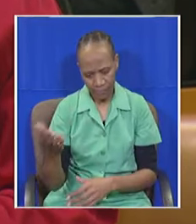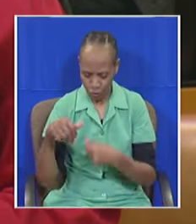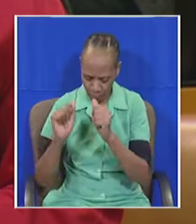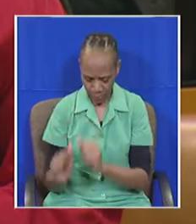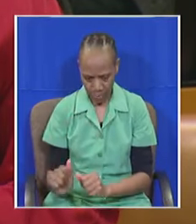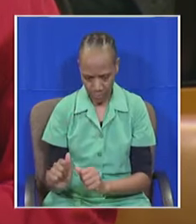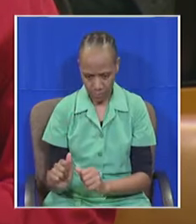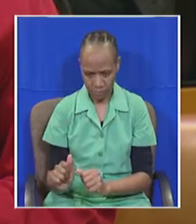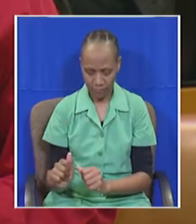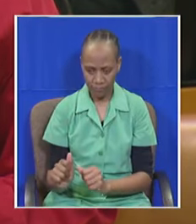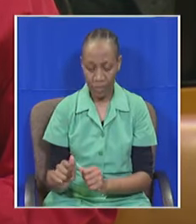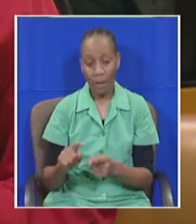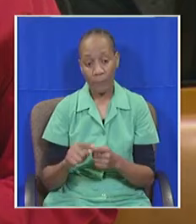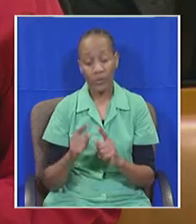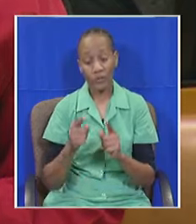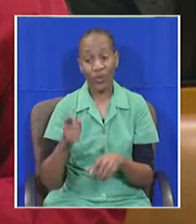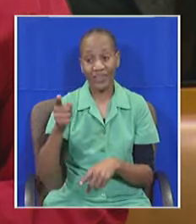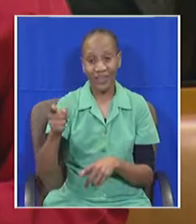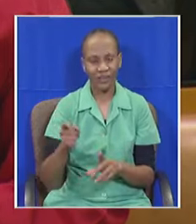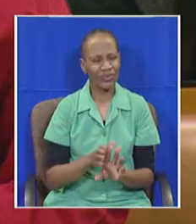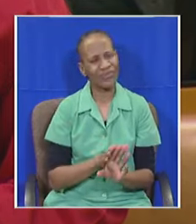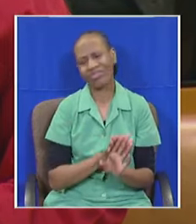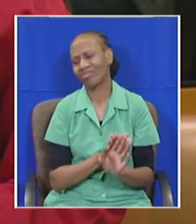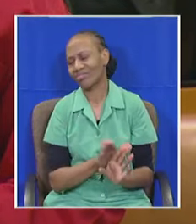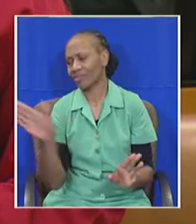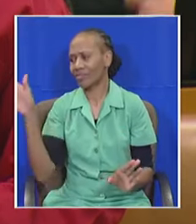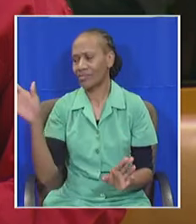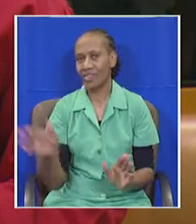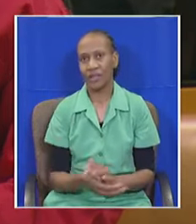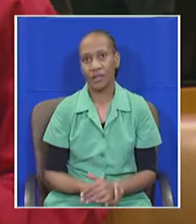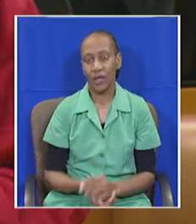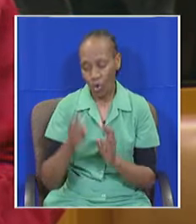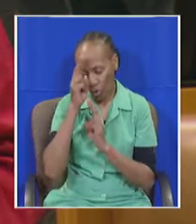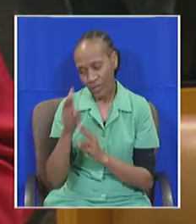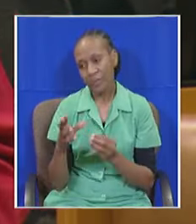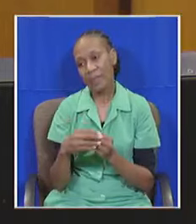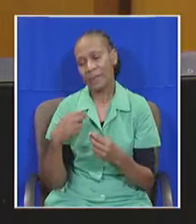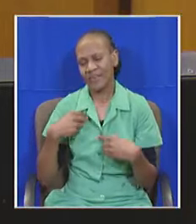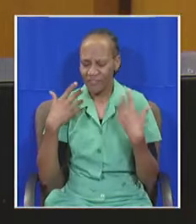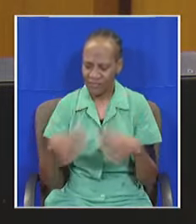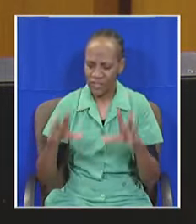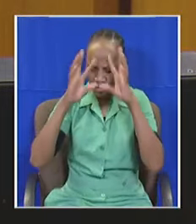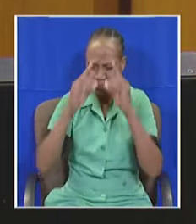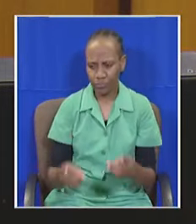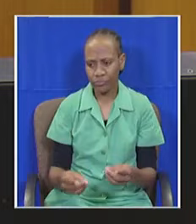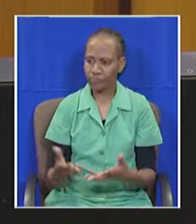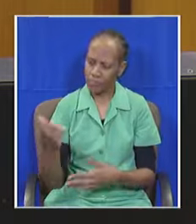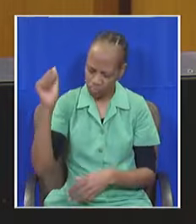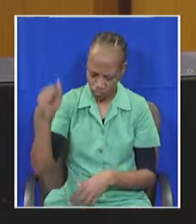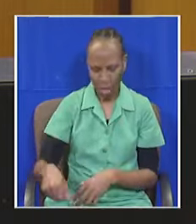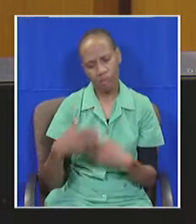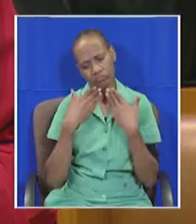Chairperson. Continue. That point of order is extremely out of order. Honorable Mbacha have ruled. Please continue. Yeah, thank you very